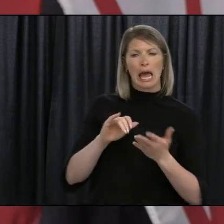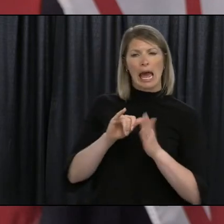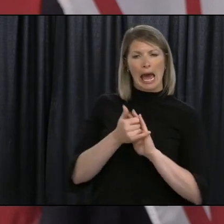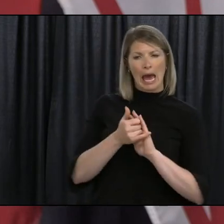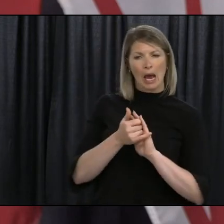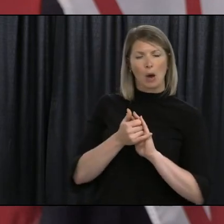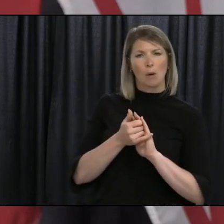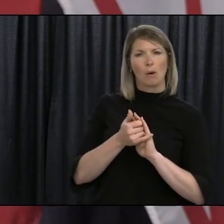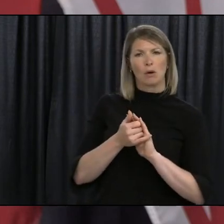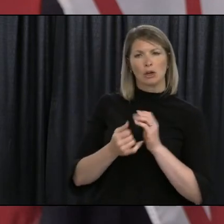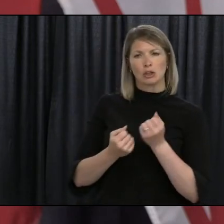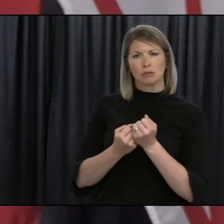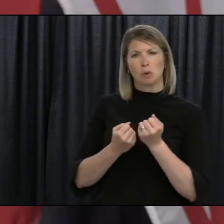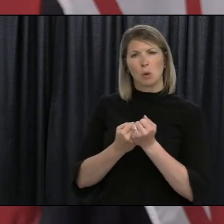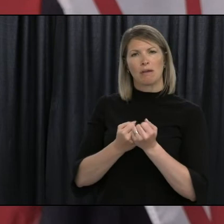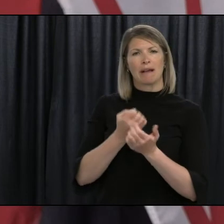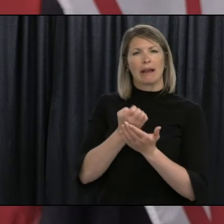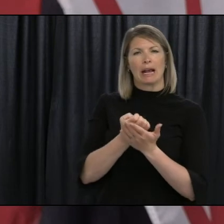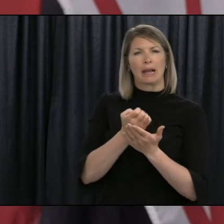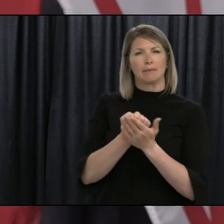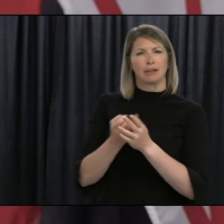foundation.